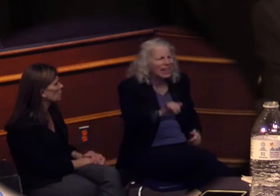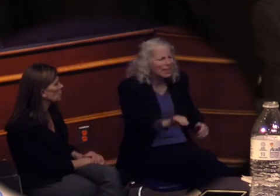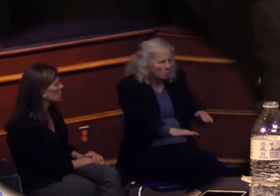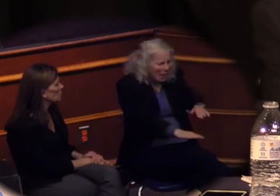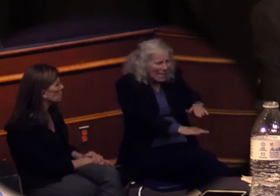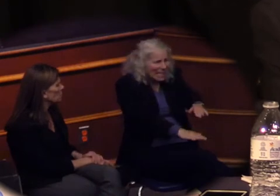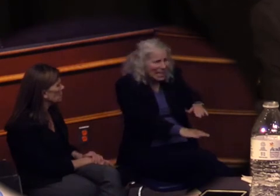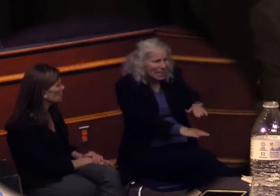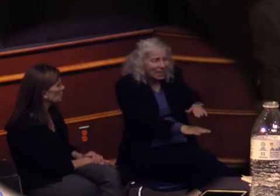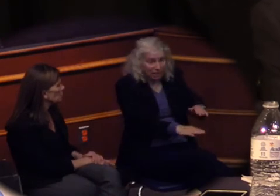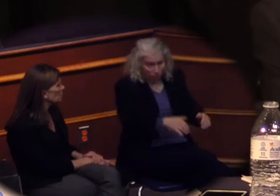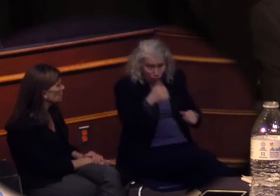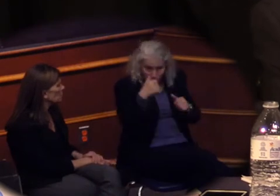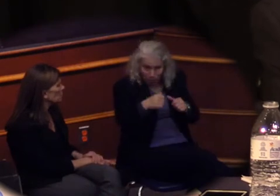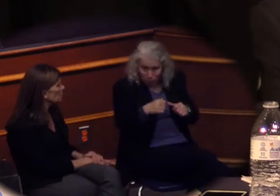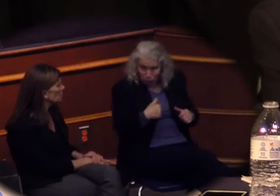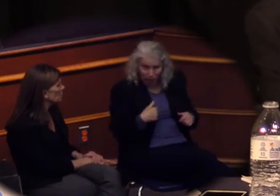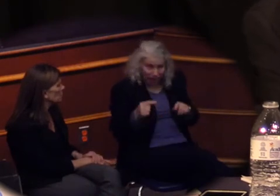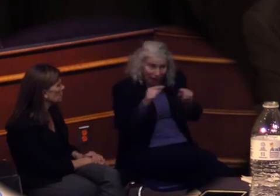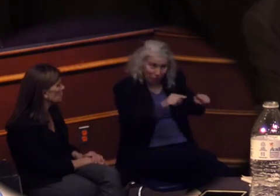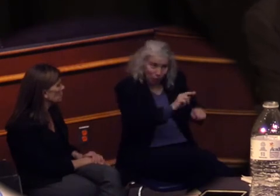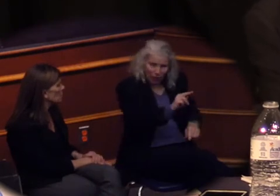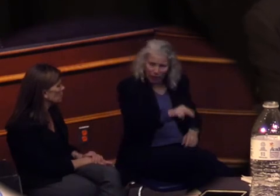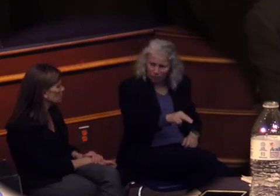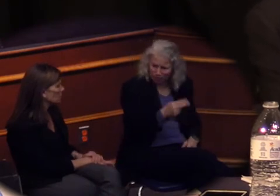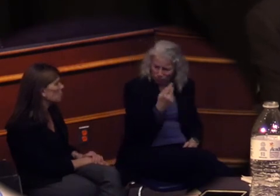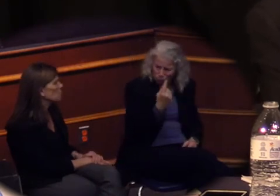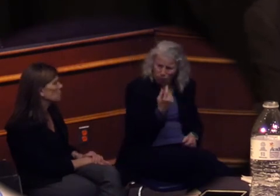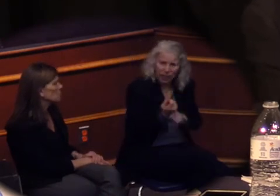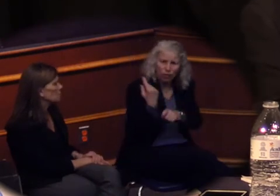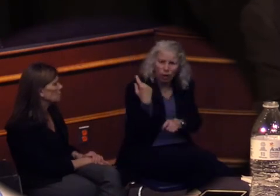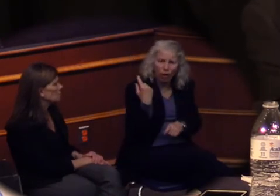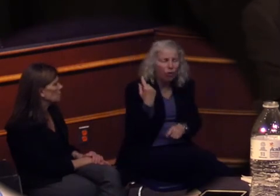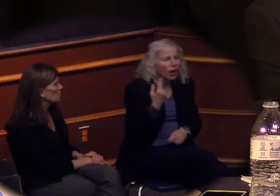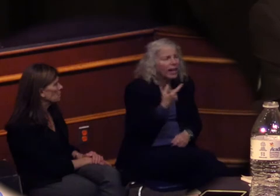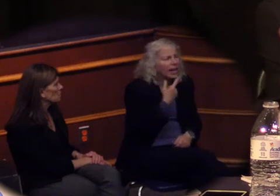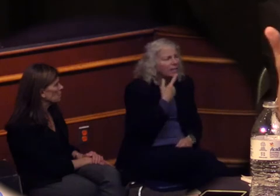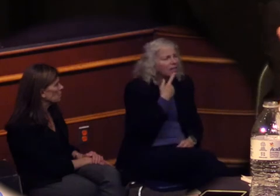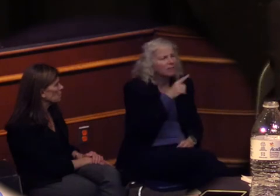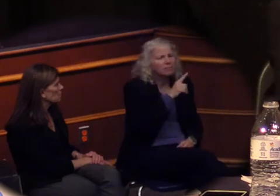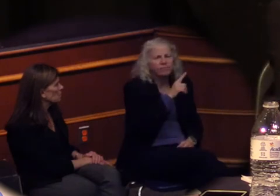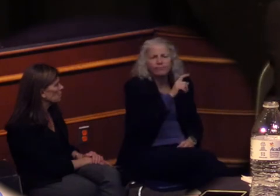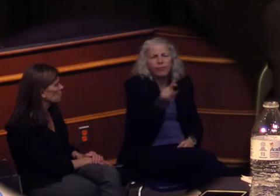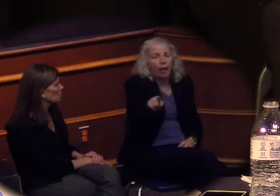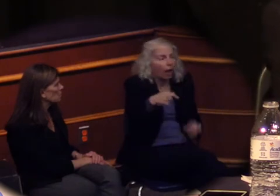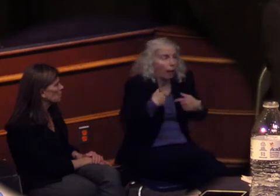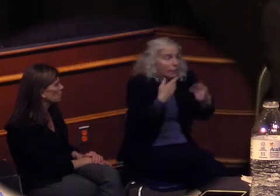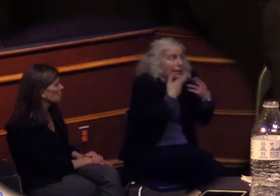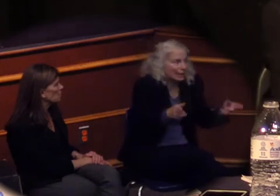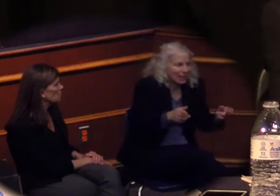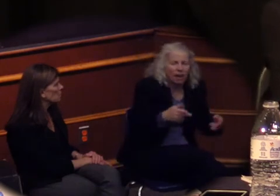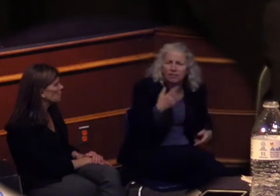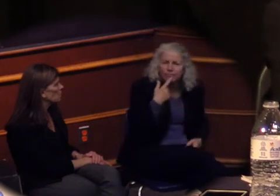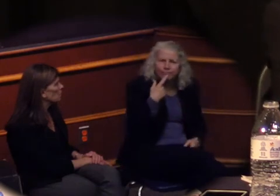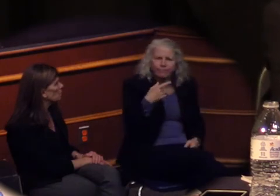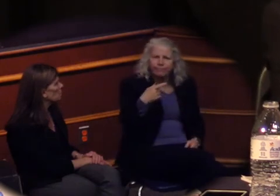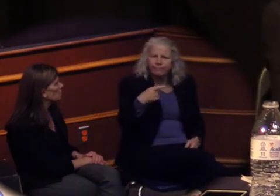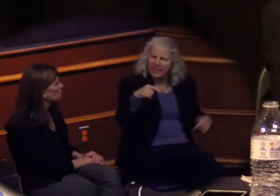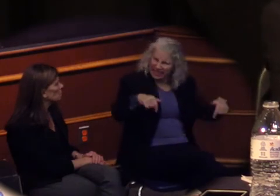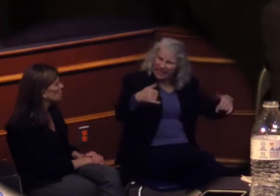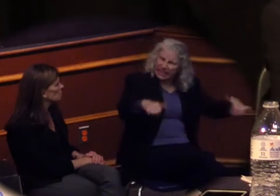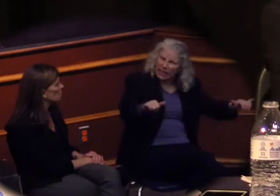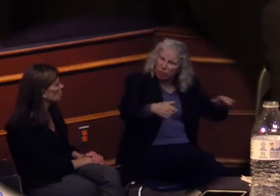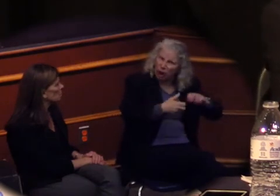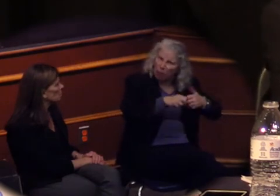Some of you may remember I came out to Northampton about a year ago, and I asked very innocently, I asked the group, is this still a